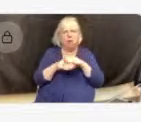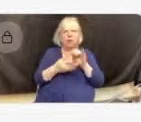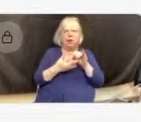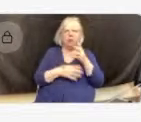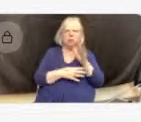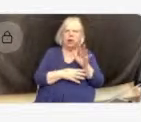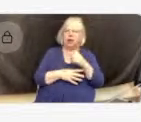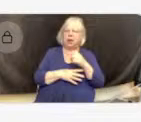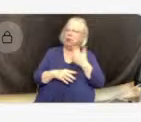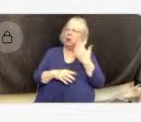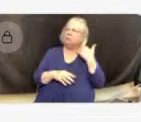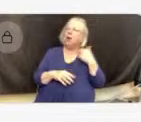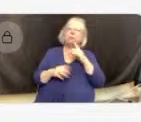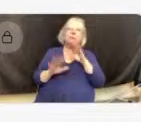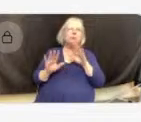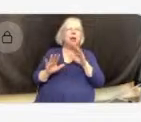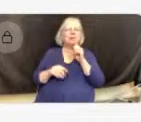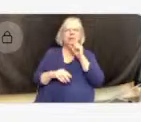but